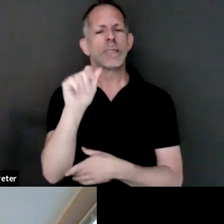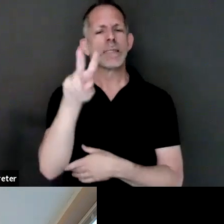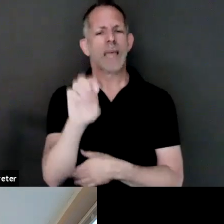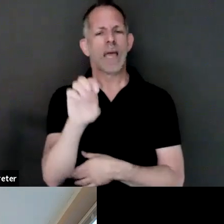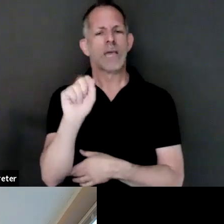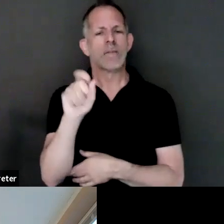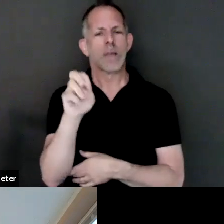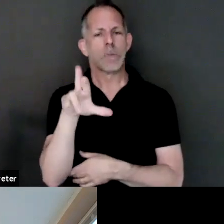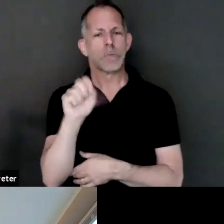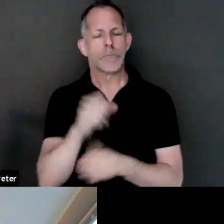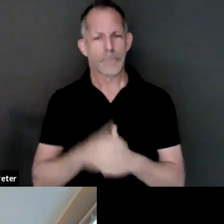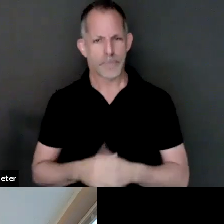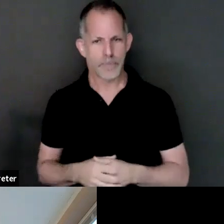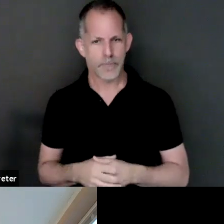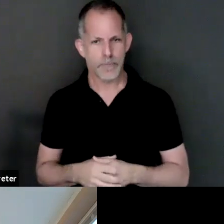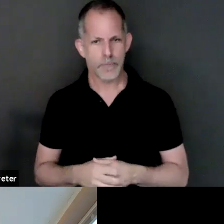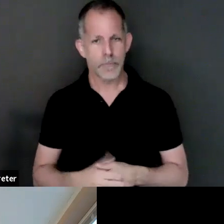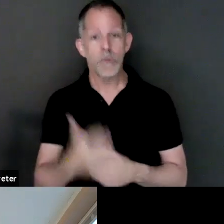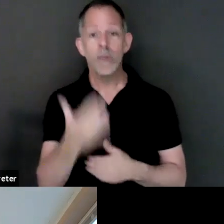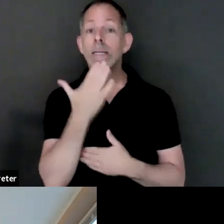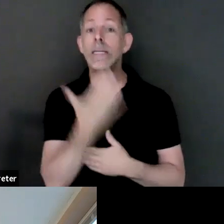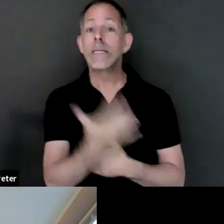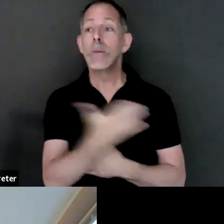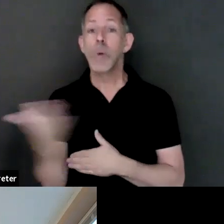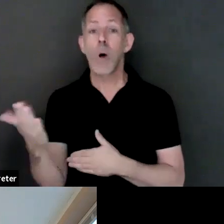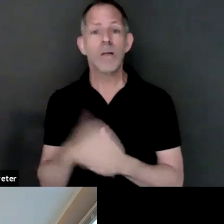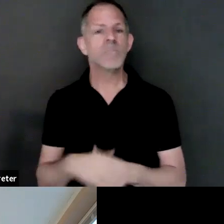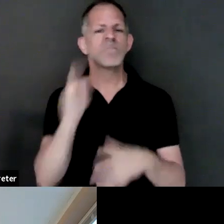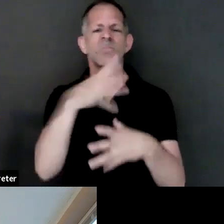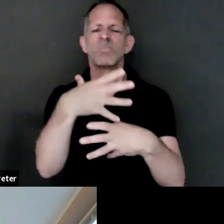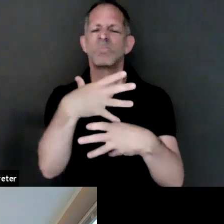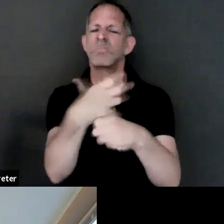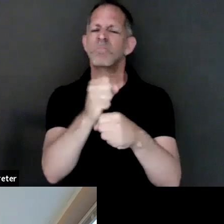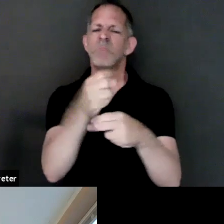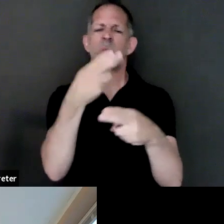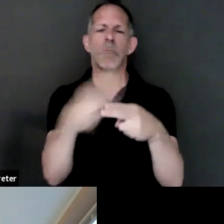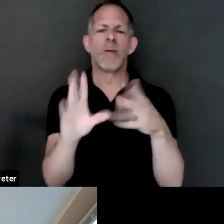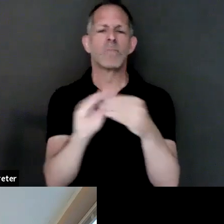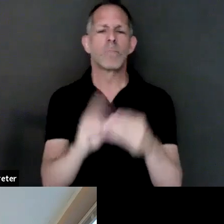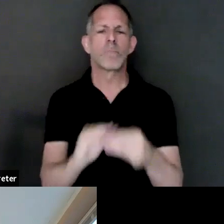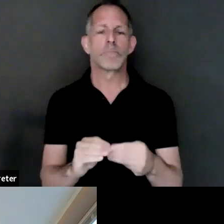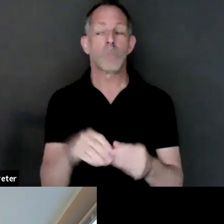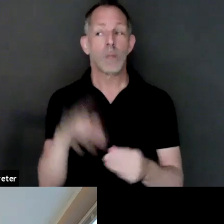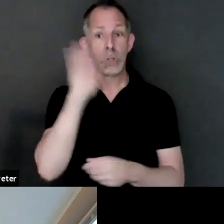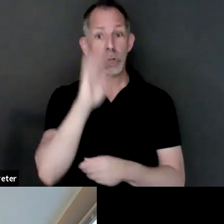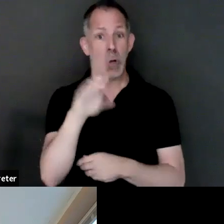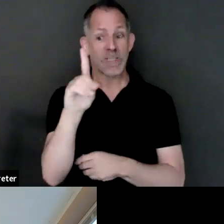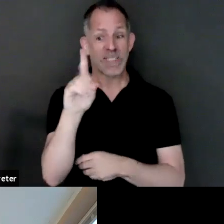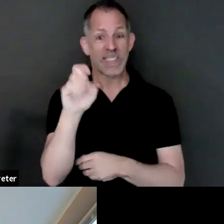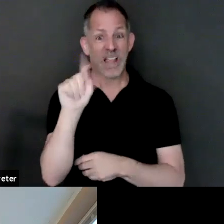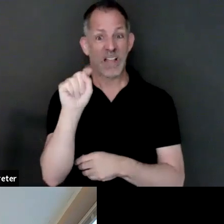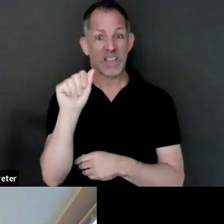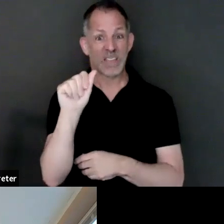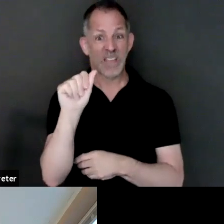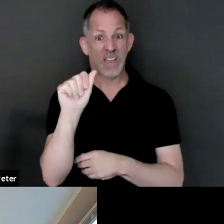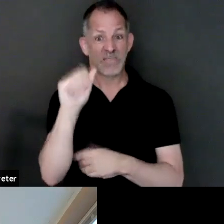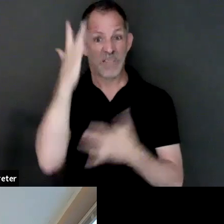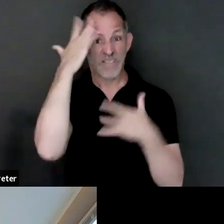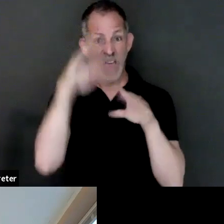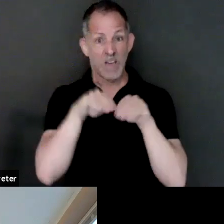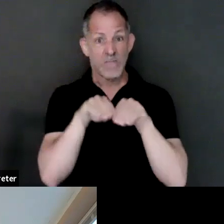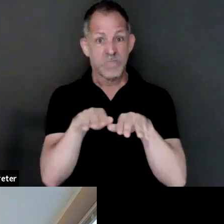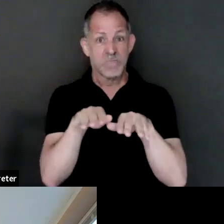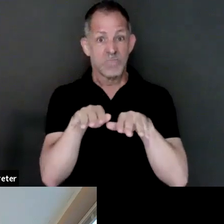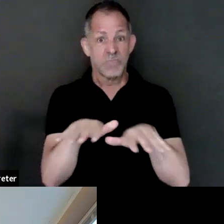today. As you know, the Delta variant continues, and we're in our fifth wave in Snohomish